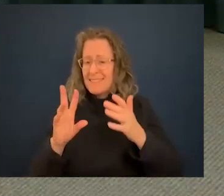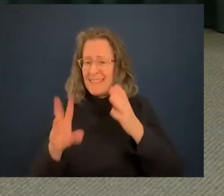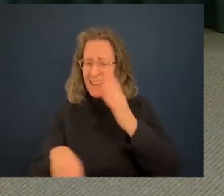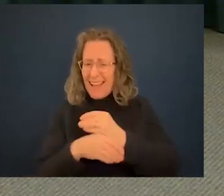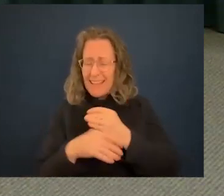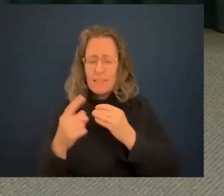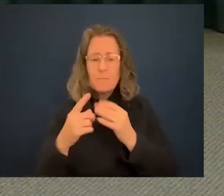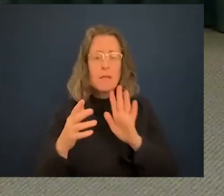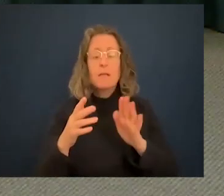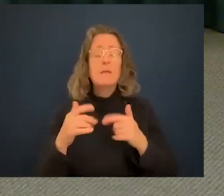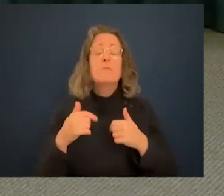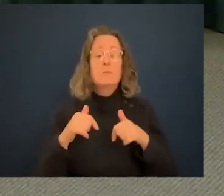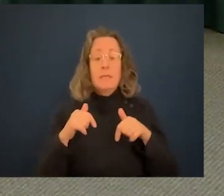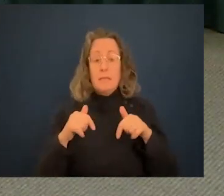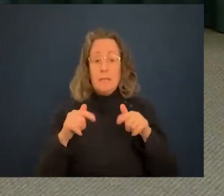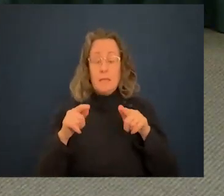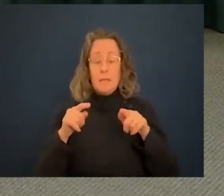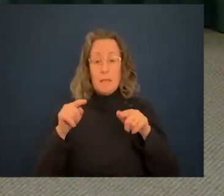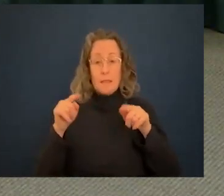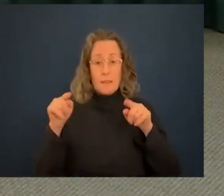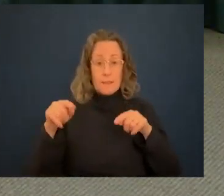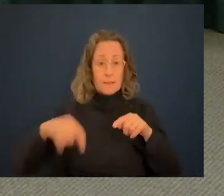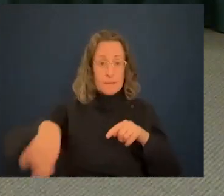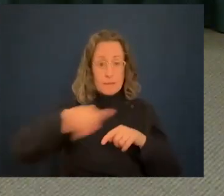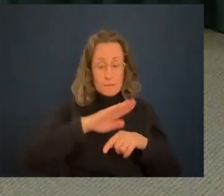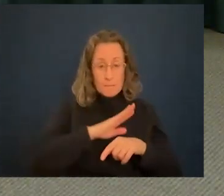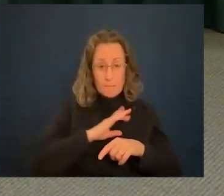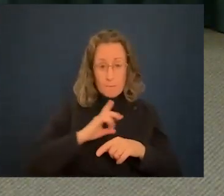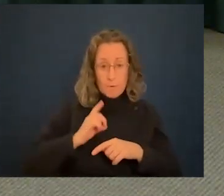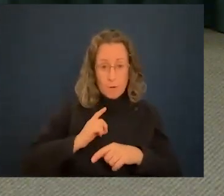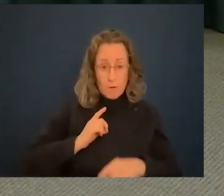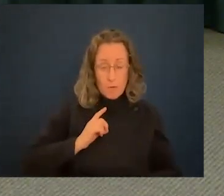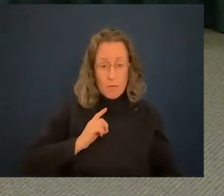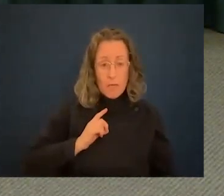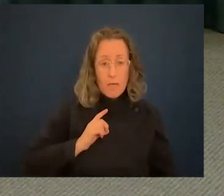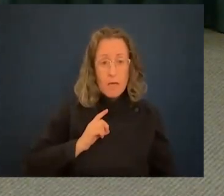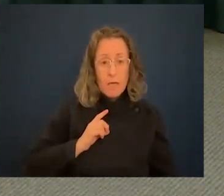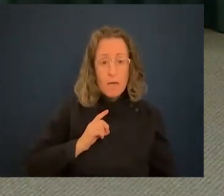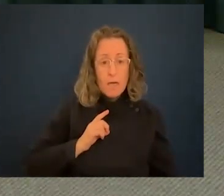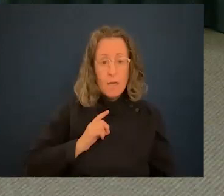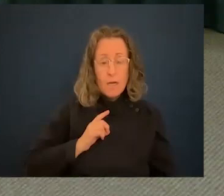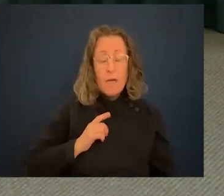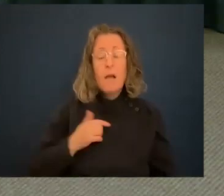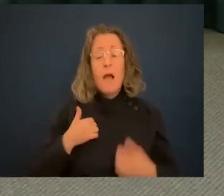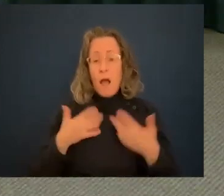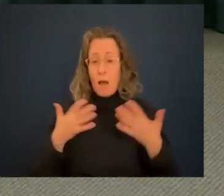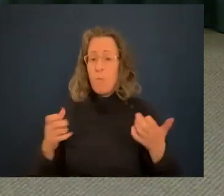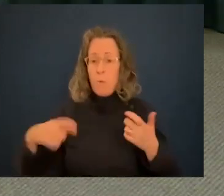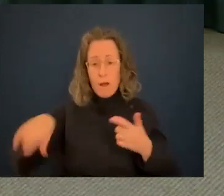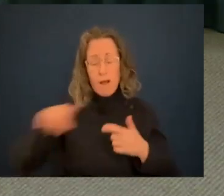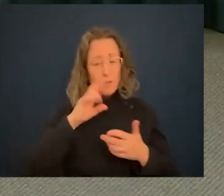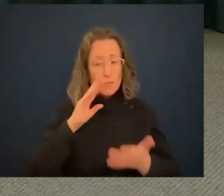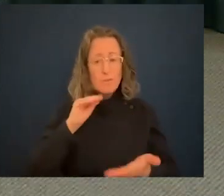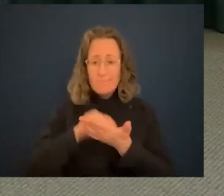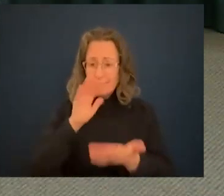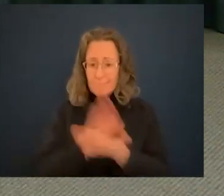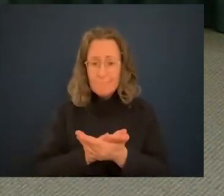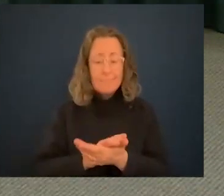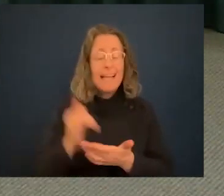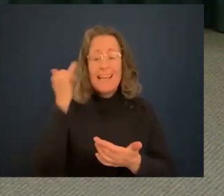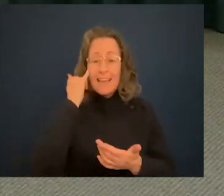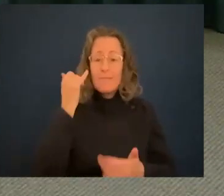for the new board to not extending the arpa funds if RTM funds it yeah